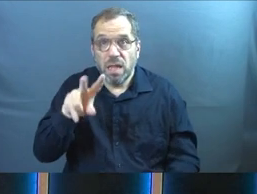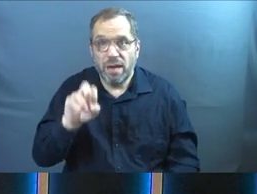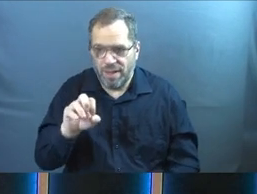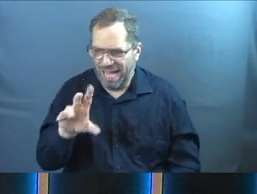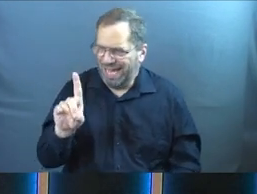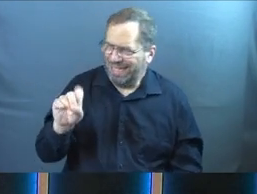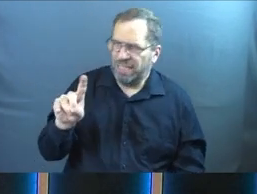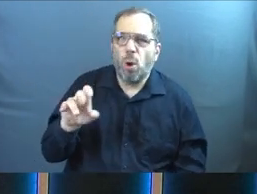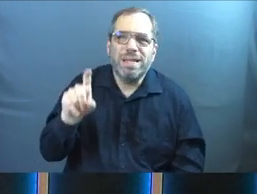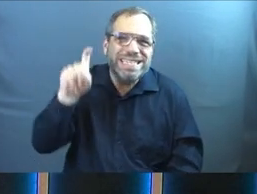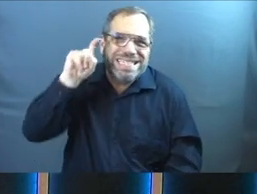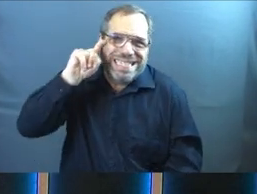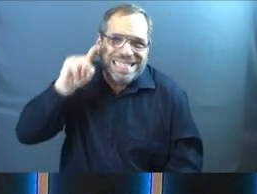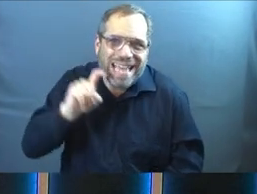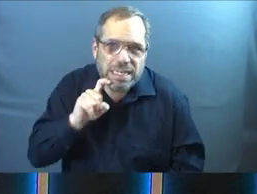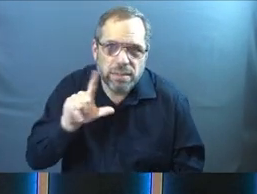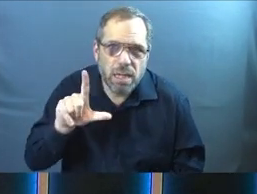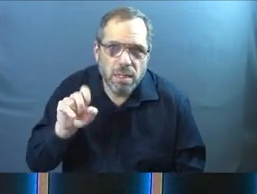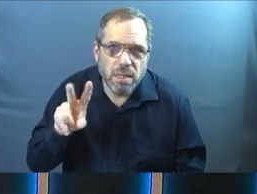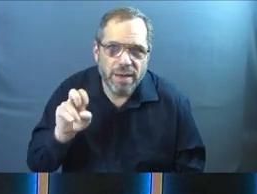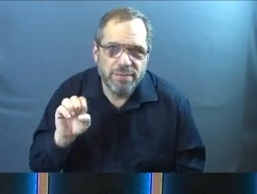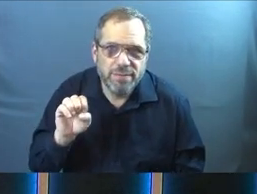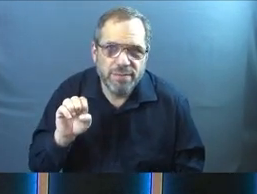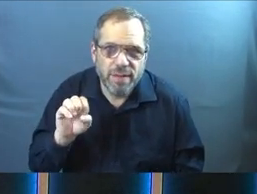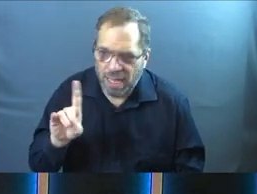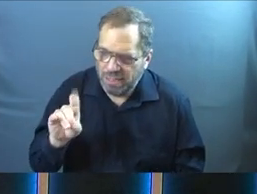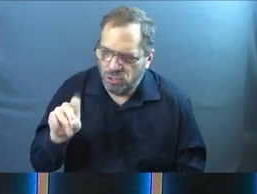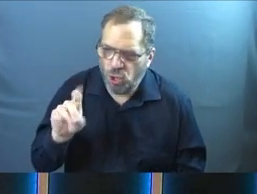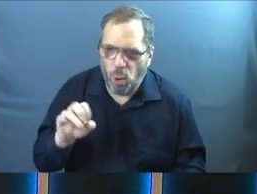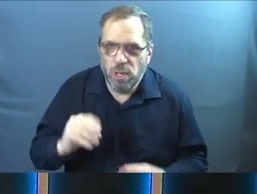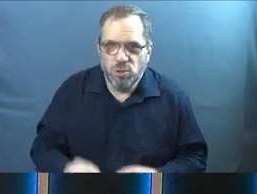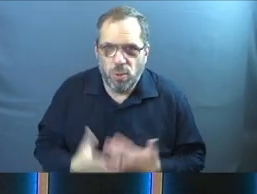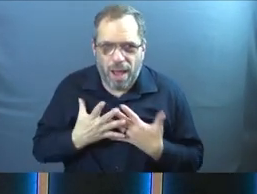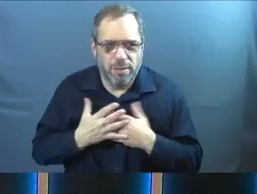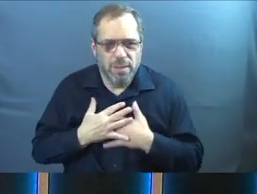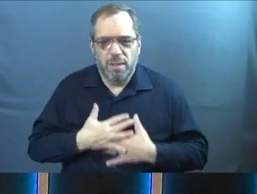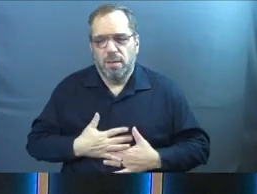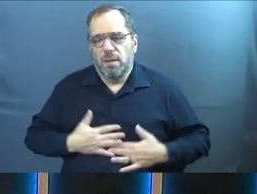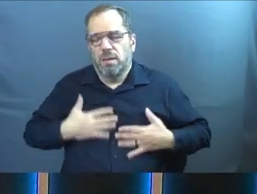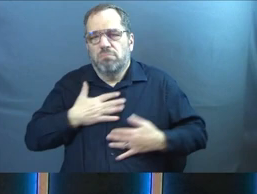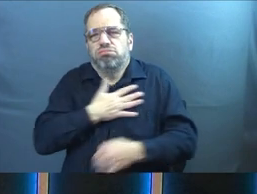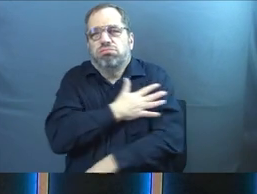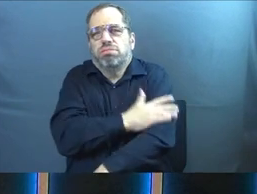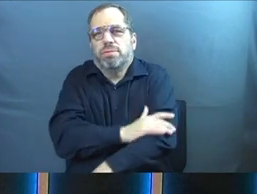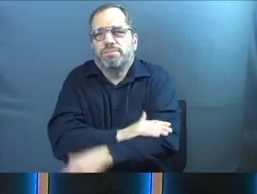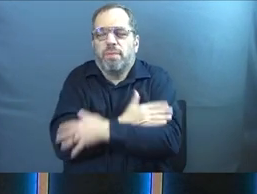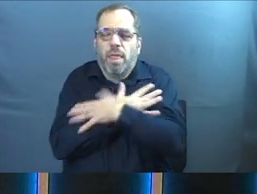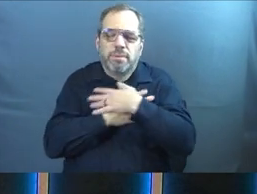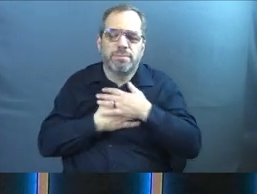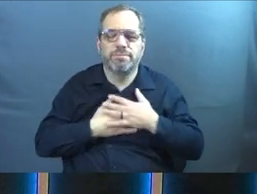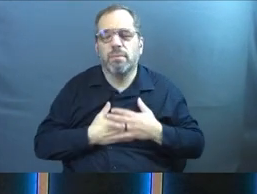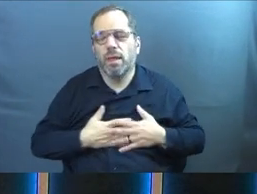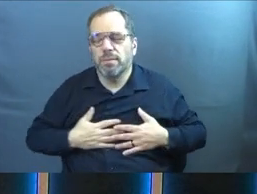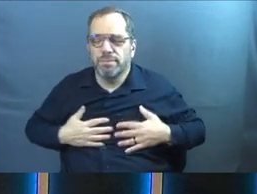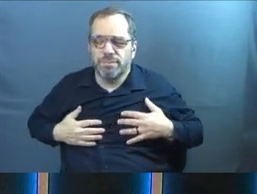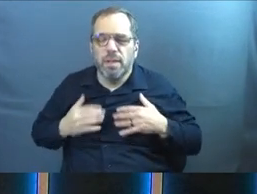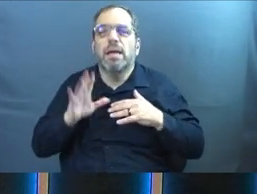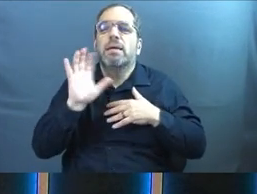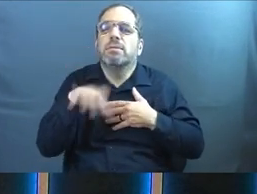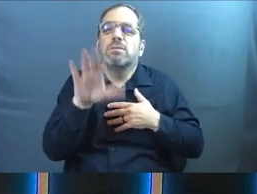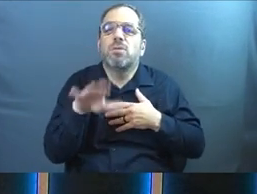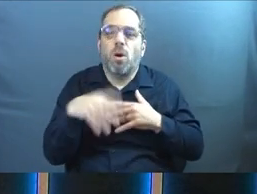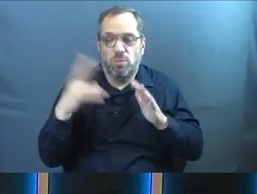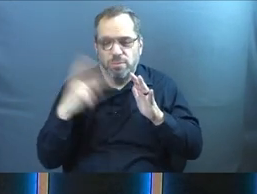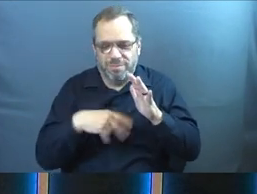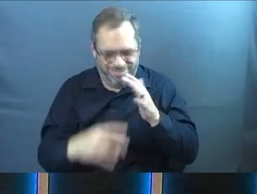is that sexual love. Dode is to arouse, to caress, to fondle. So